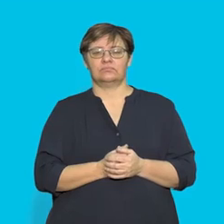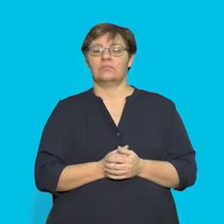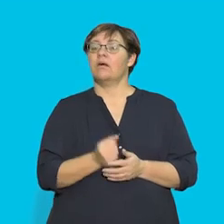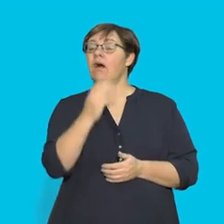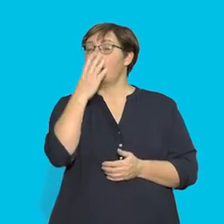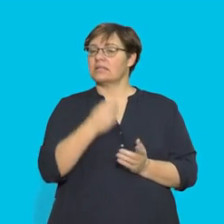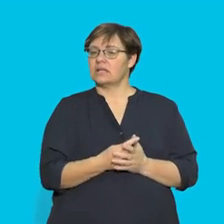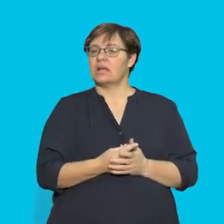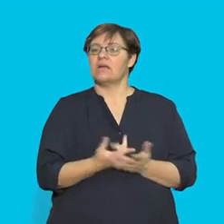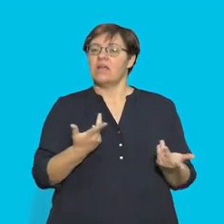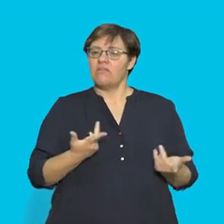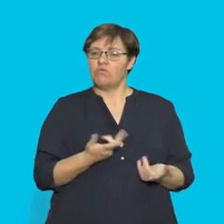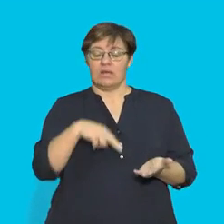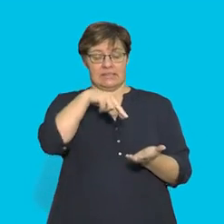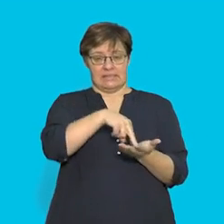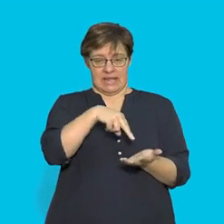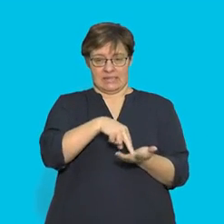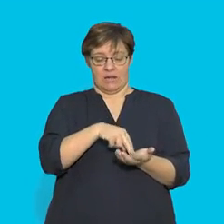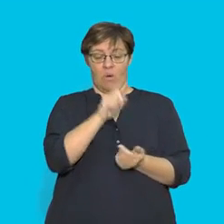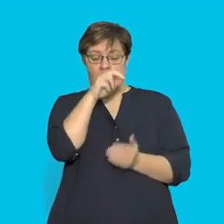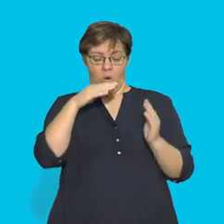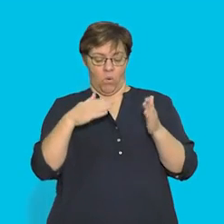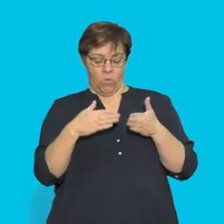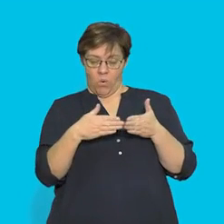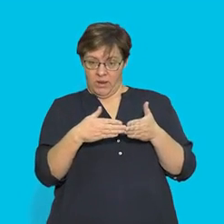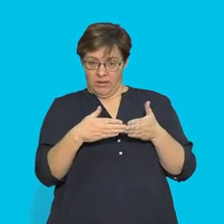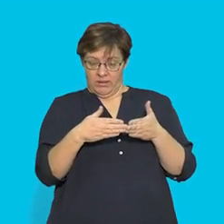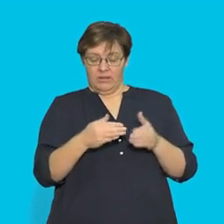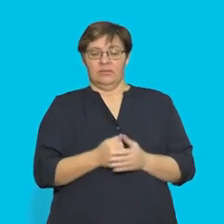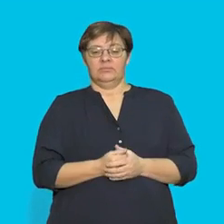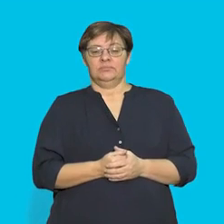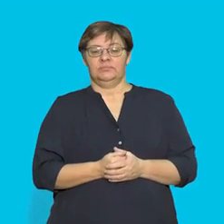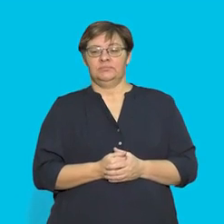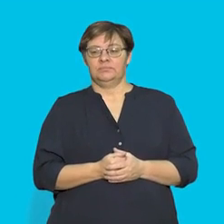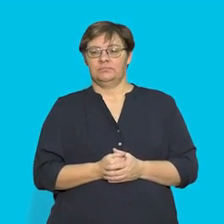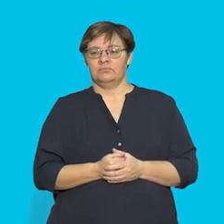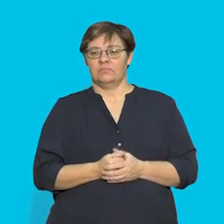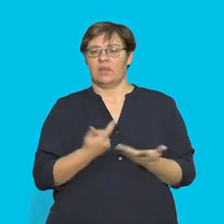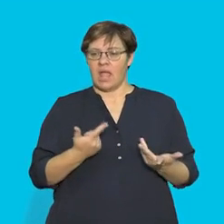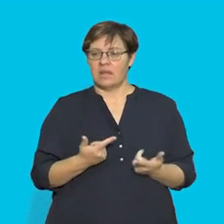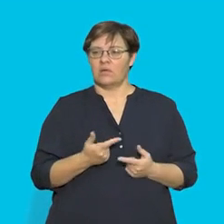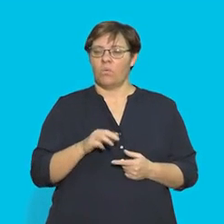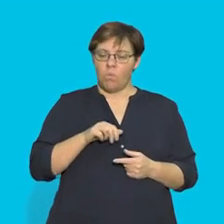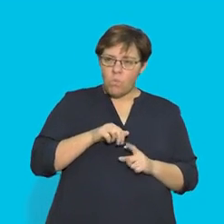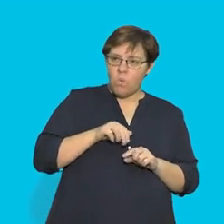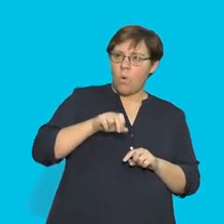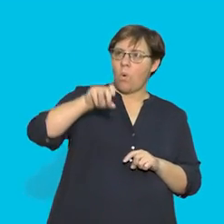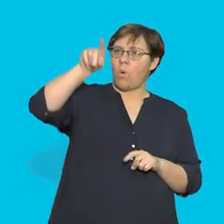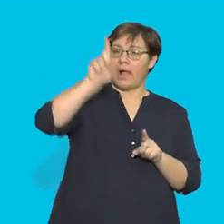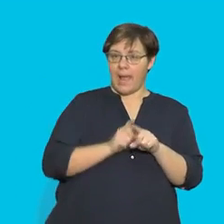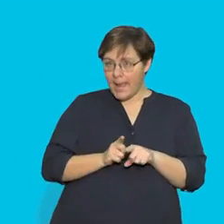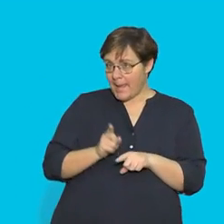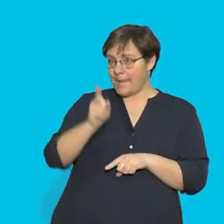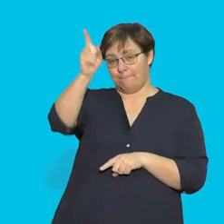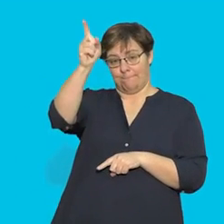question. And the second question was asking us, if we were to stand in one corner of the pyramid, so basically if we're standing here, and we